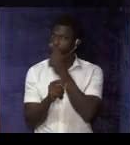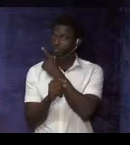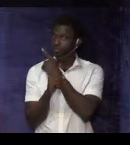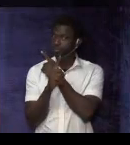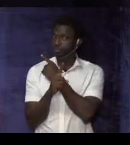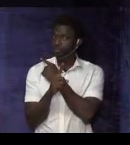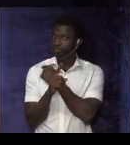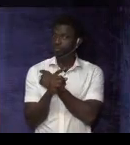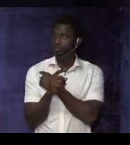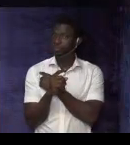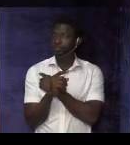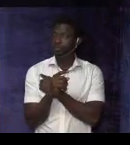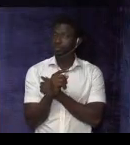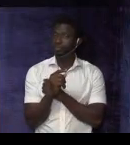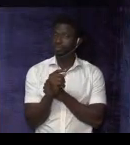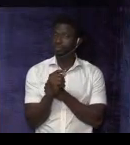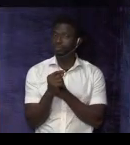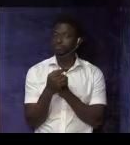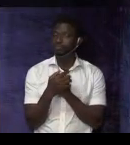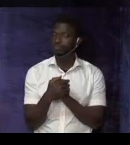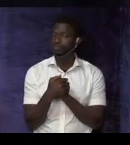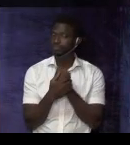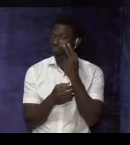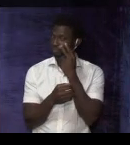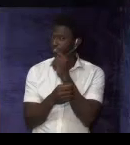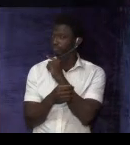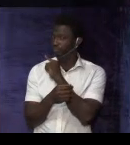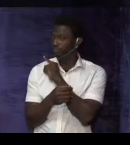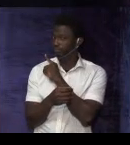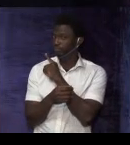1, 2, let me just label them for you.